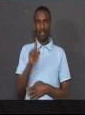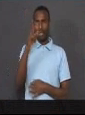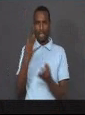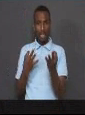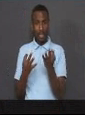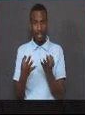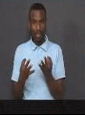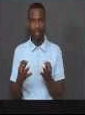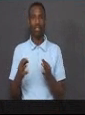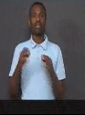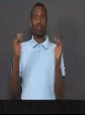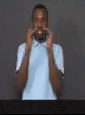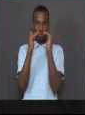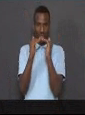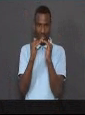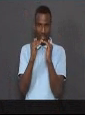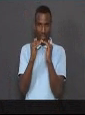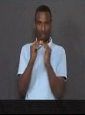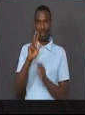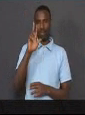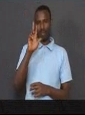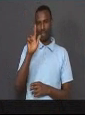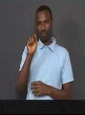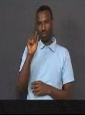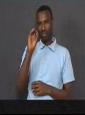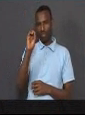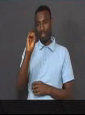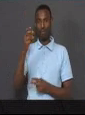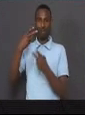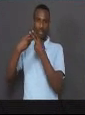the gas is expressed by the equation